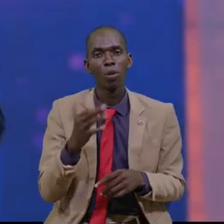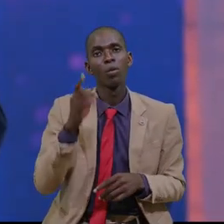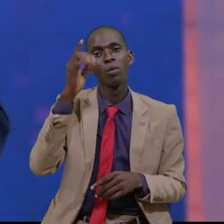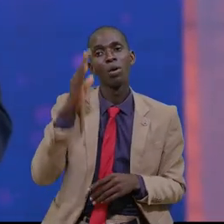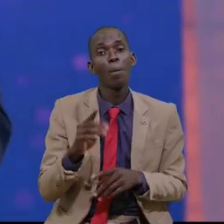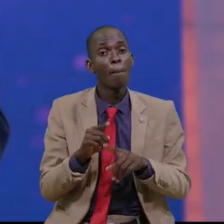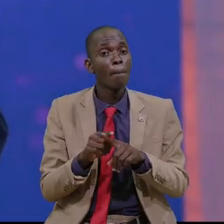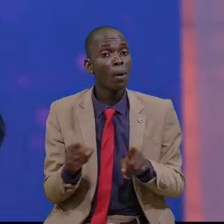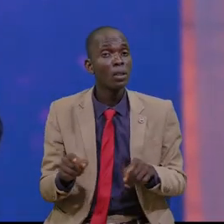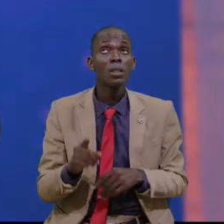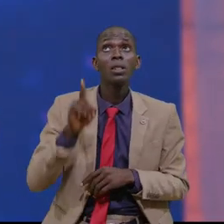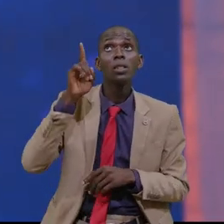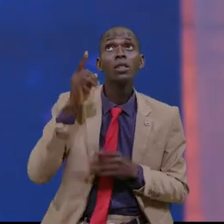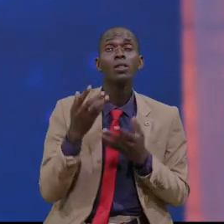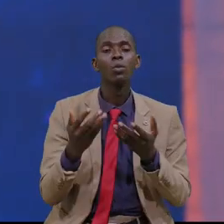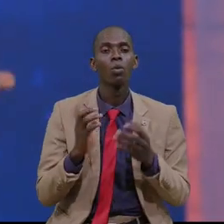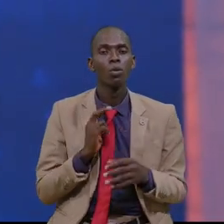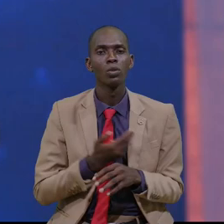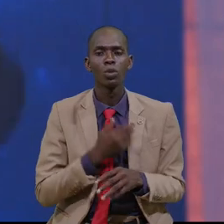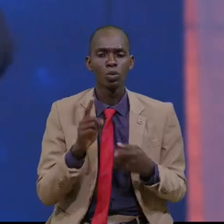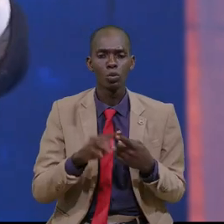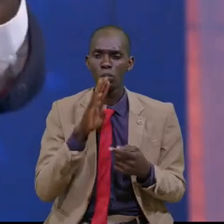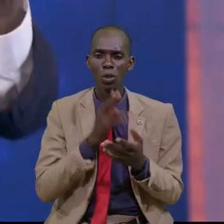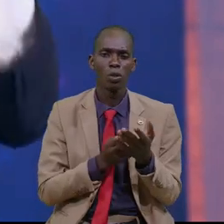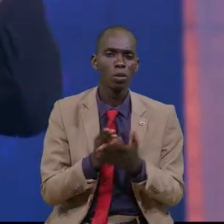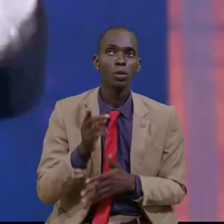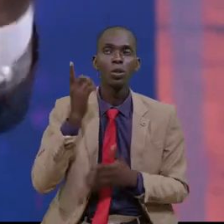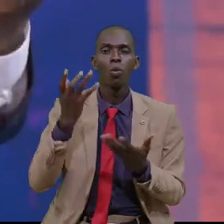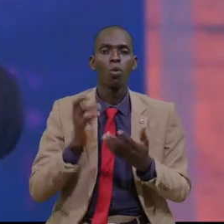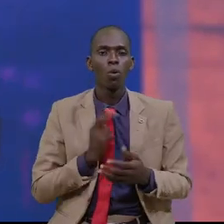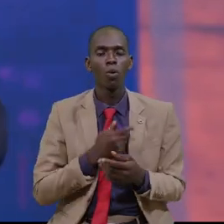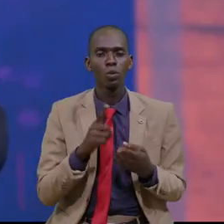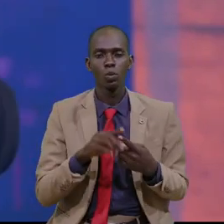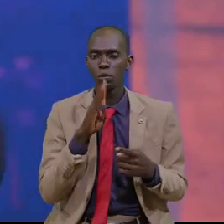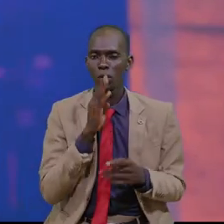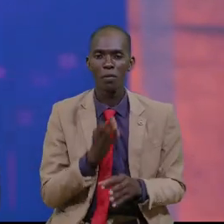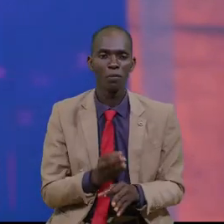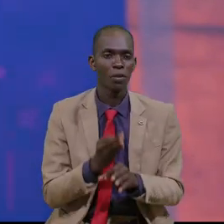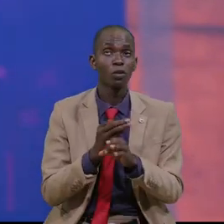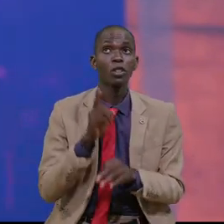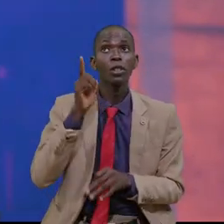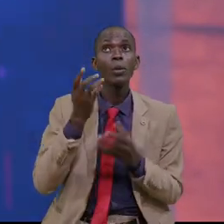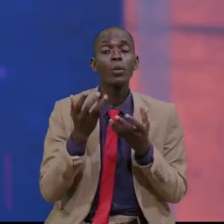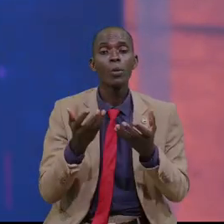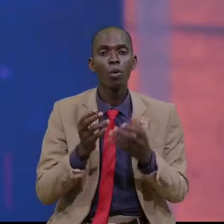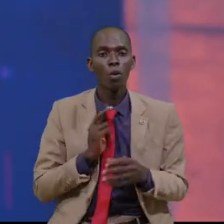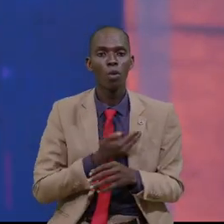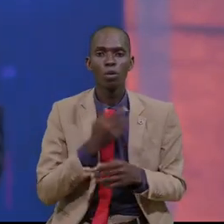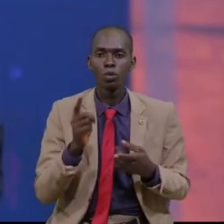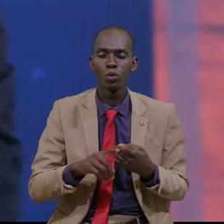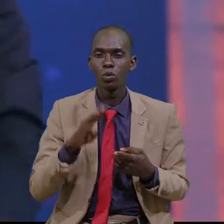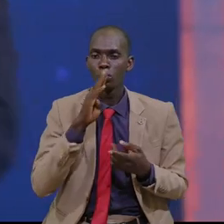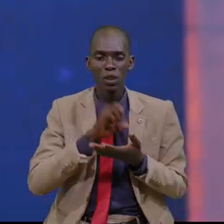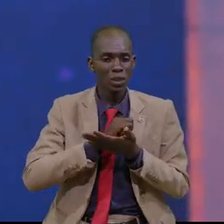he wants us to be forthright. He wants us to be faithful. He wants us to be sanctified through and